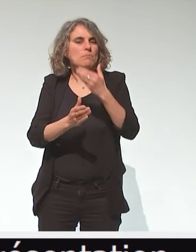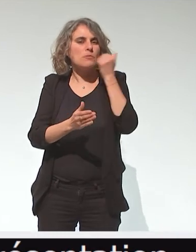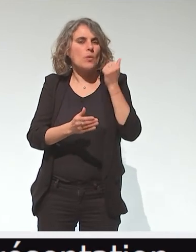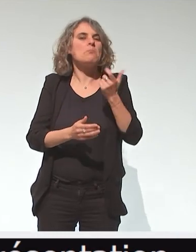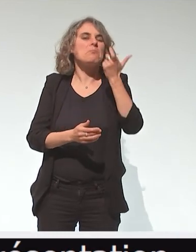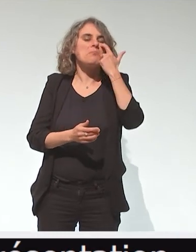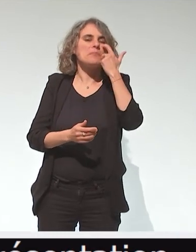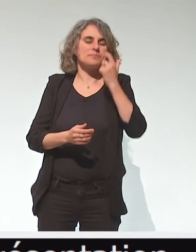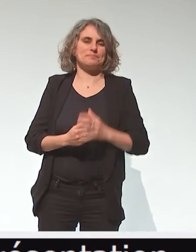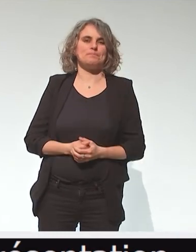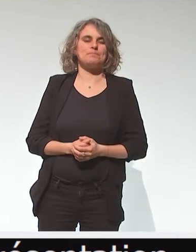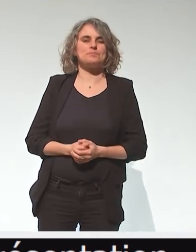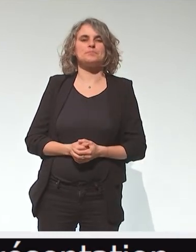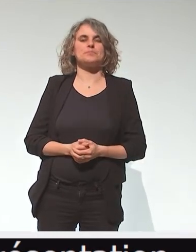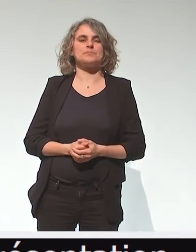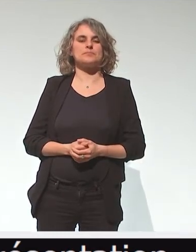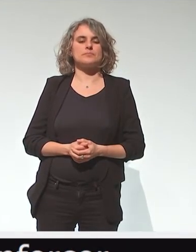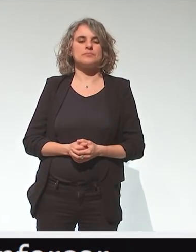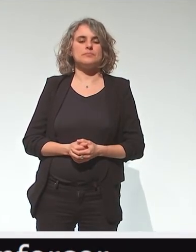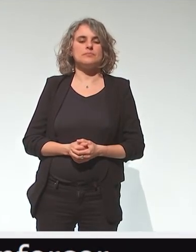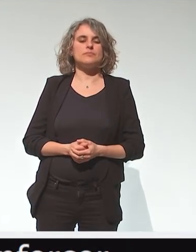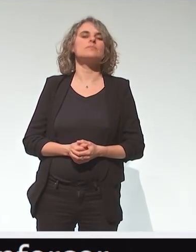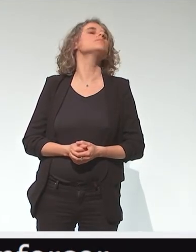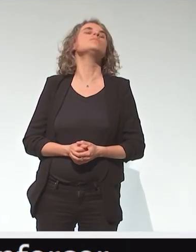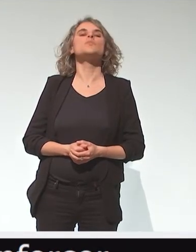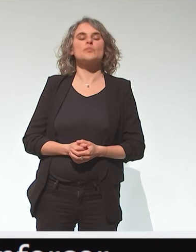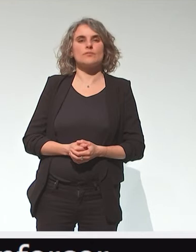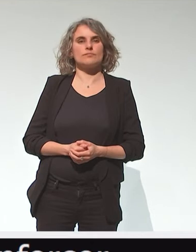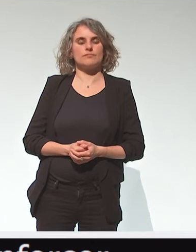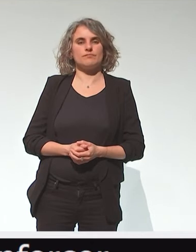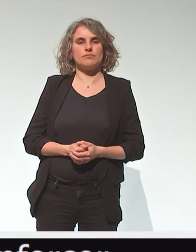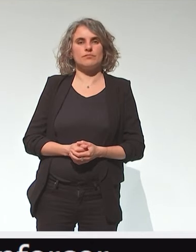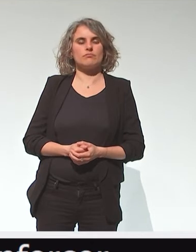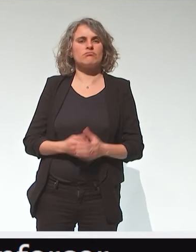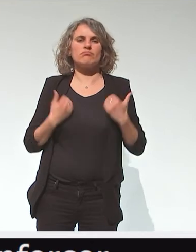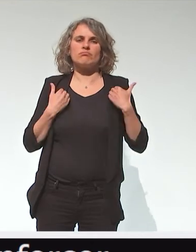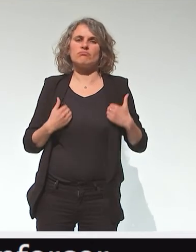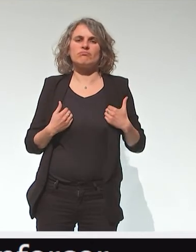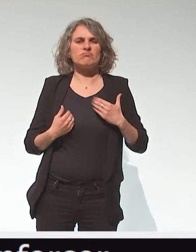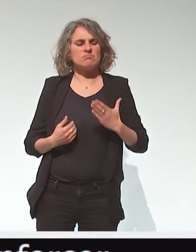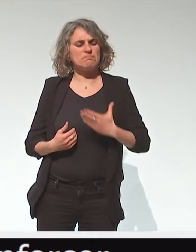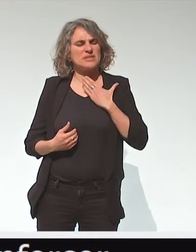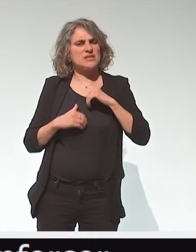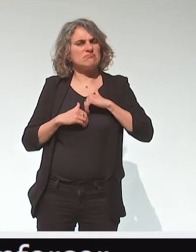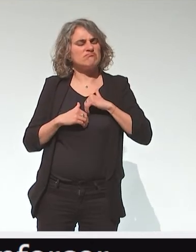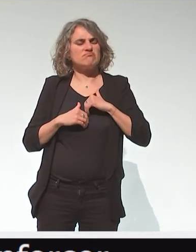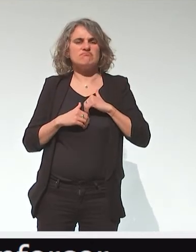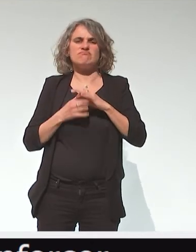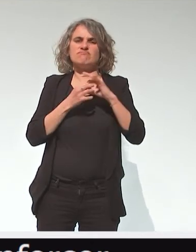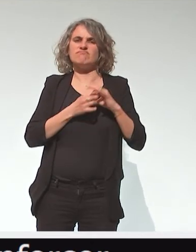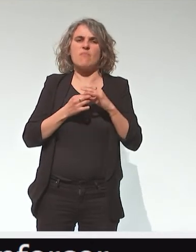integration of the disabled in our communities. Now, I am fundamentally a